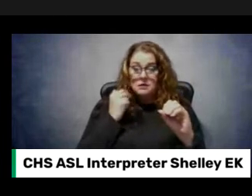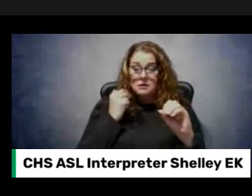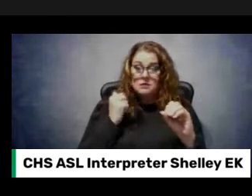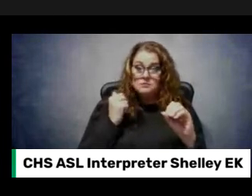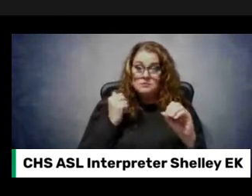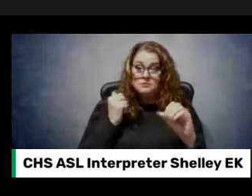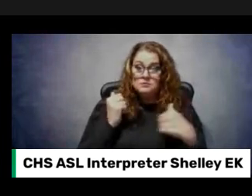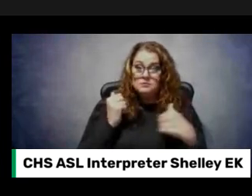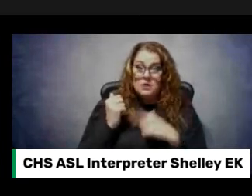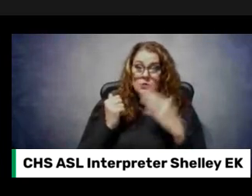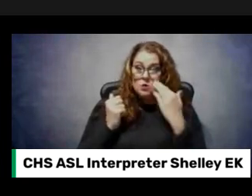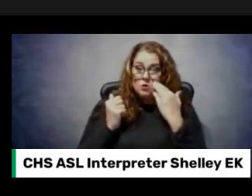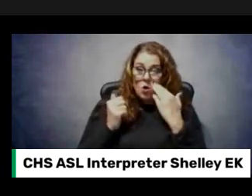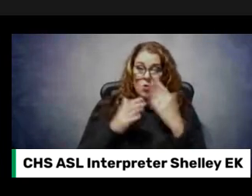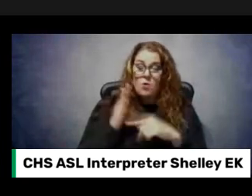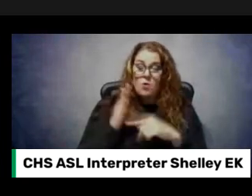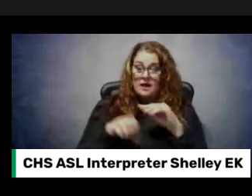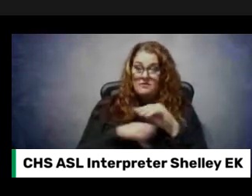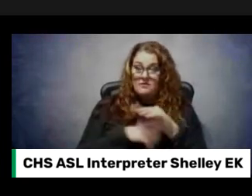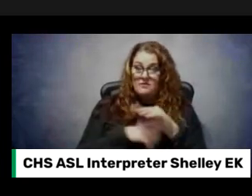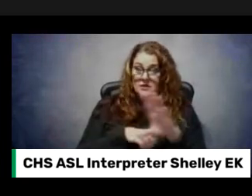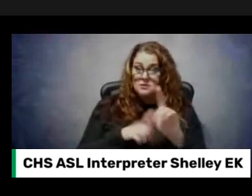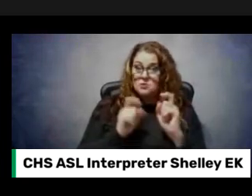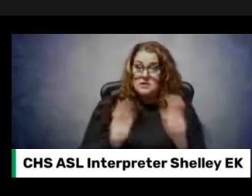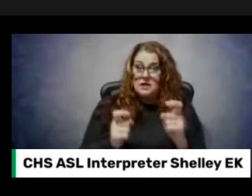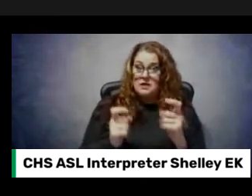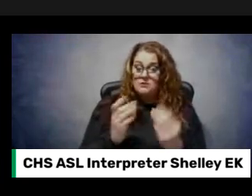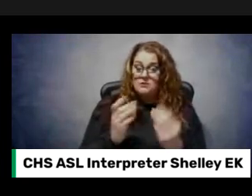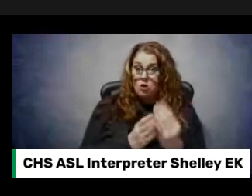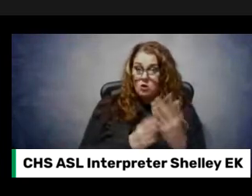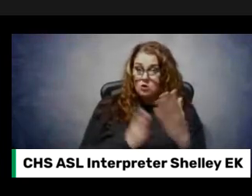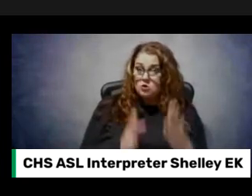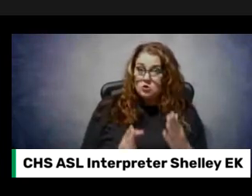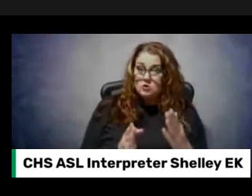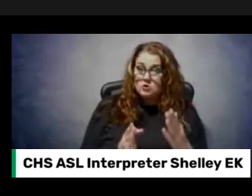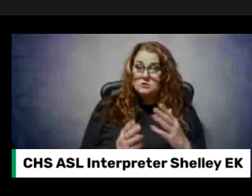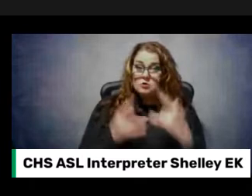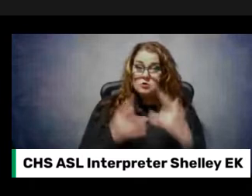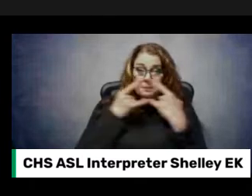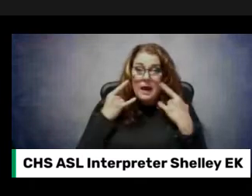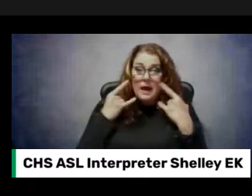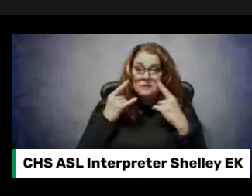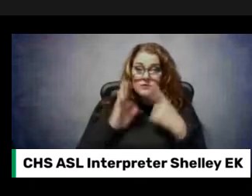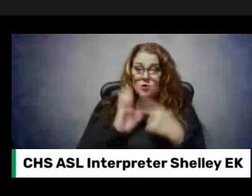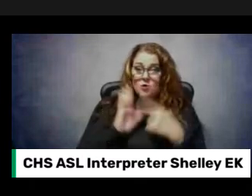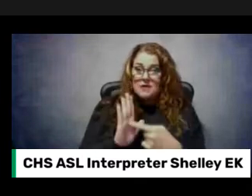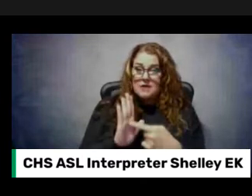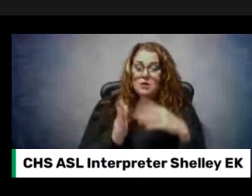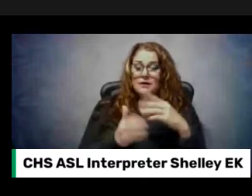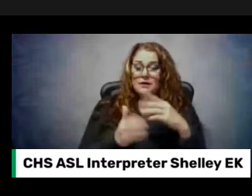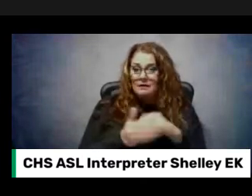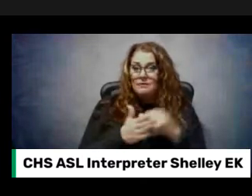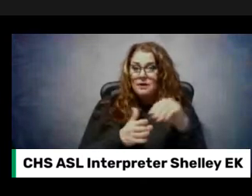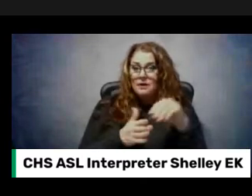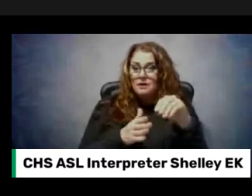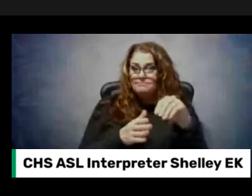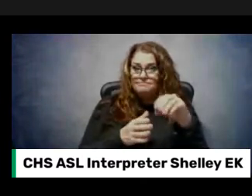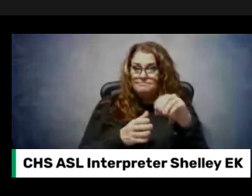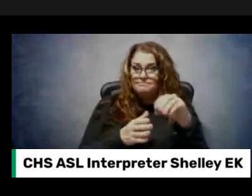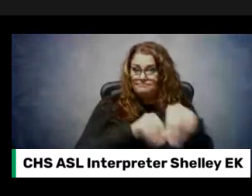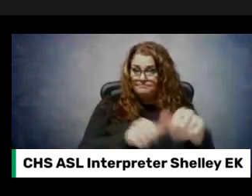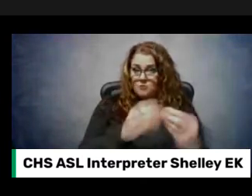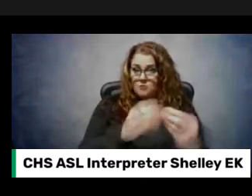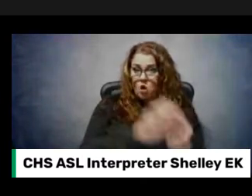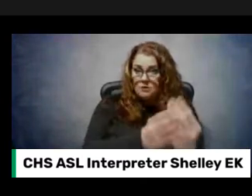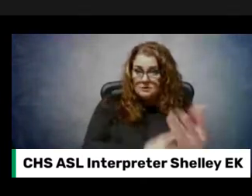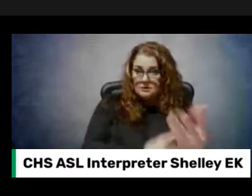we would know what advice to give gardeners, like to mask, for example, in the gardens.